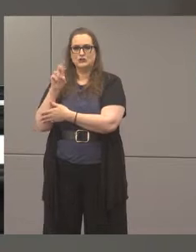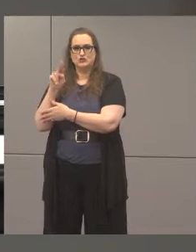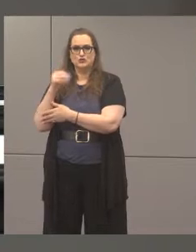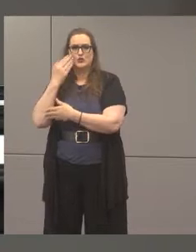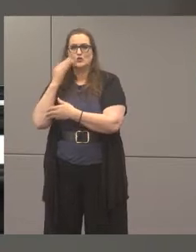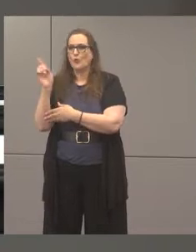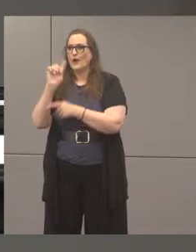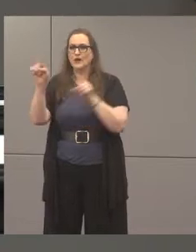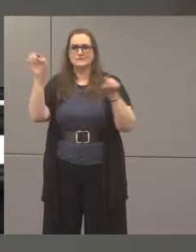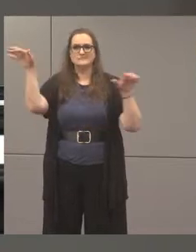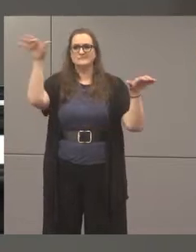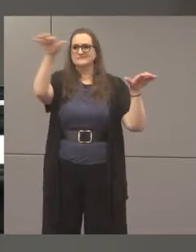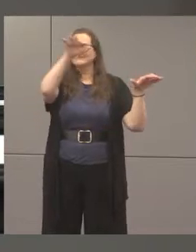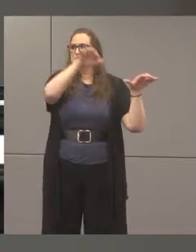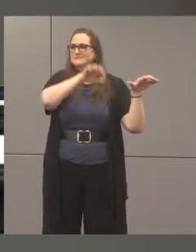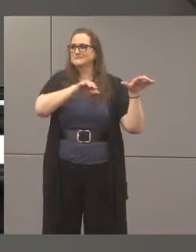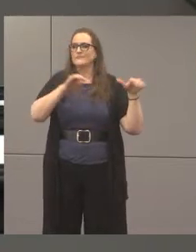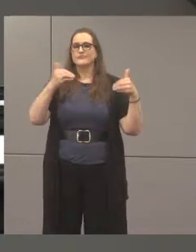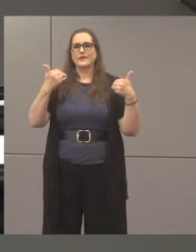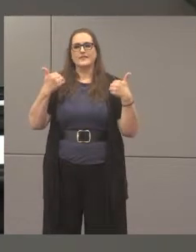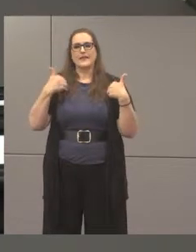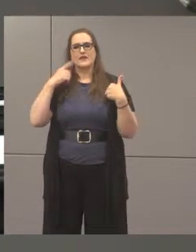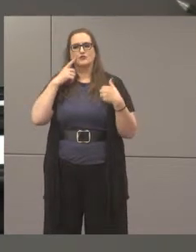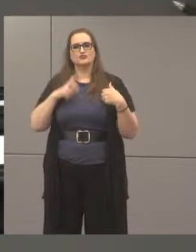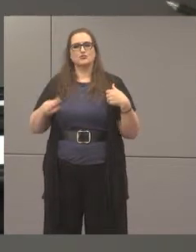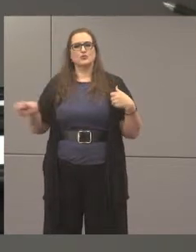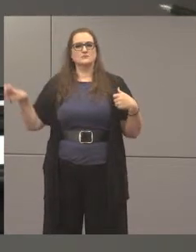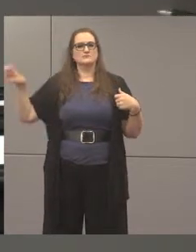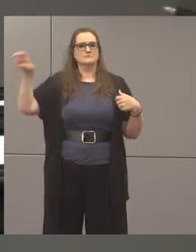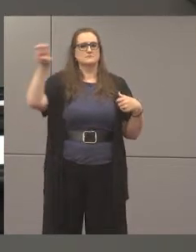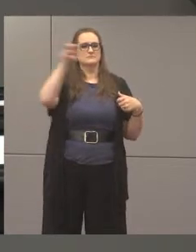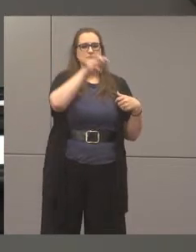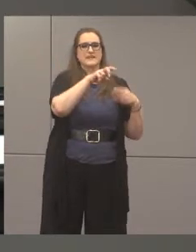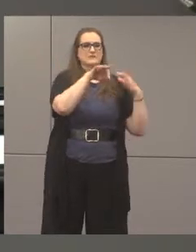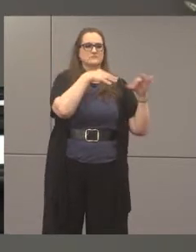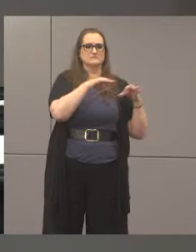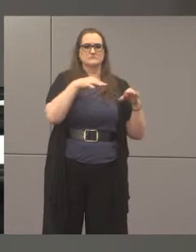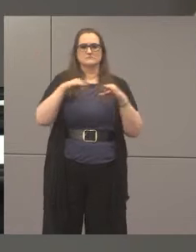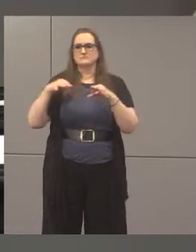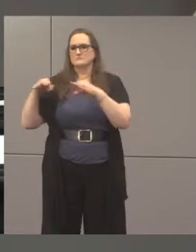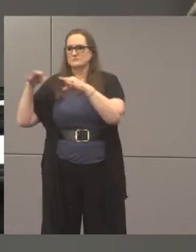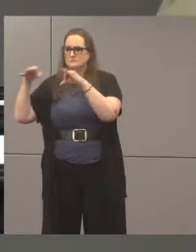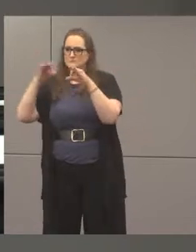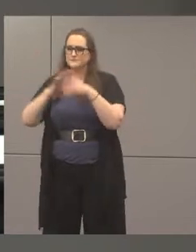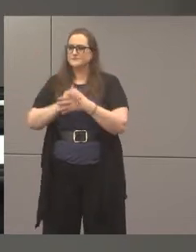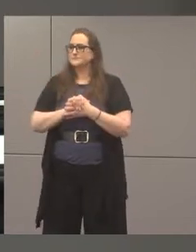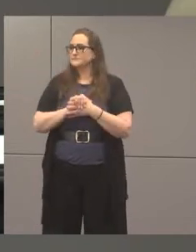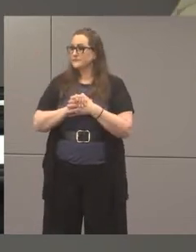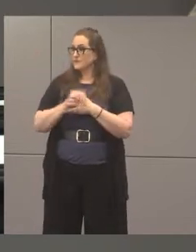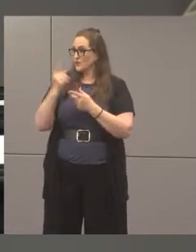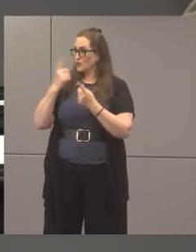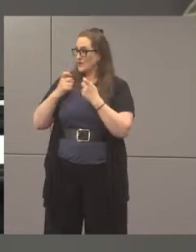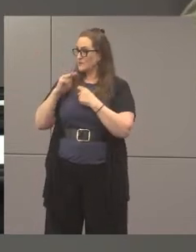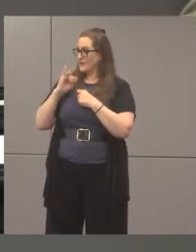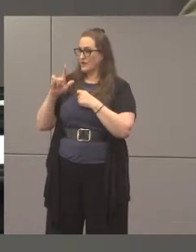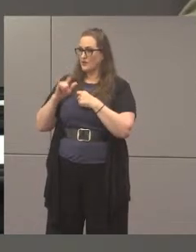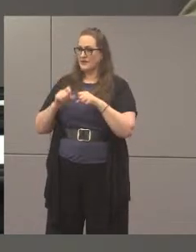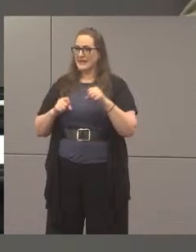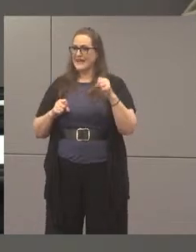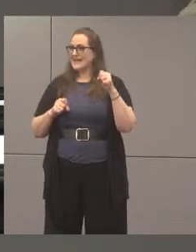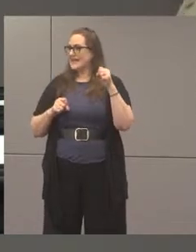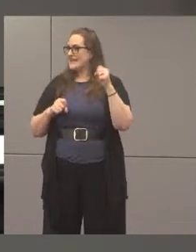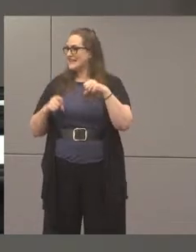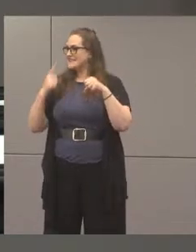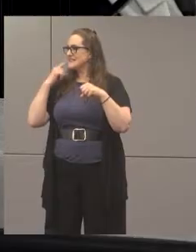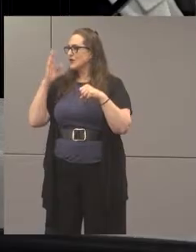where everything is at, they have a tour of the campus and explanation. Do you have a question, Michael? Yeah, I